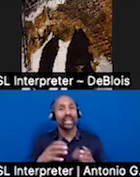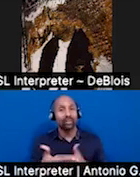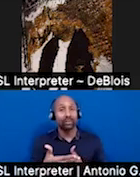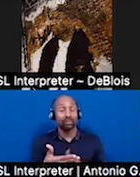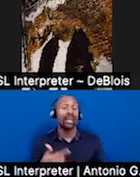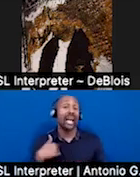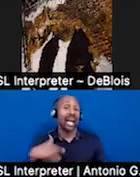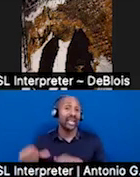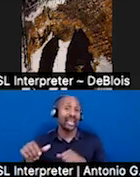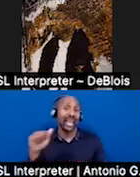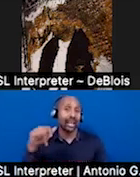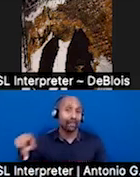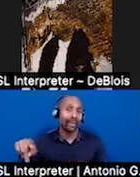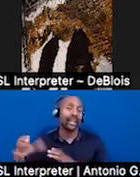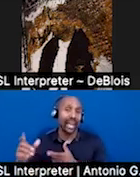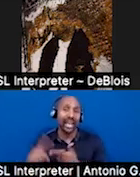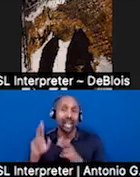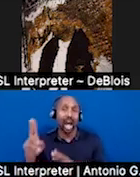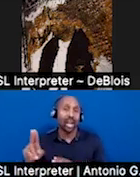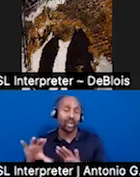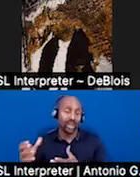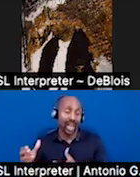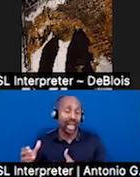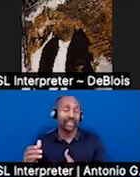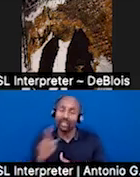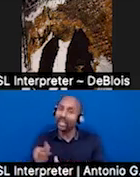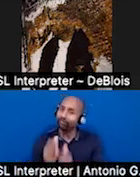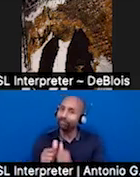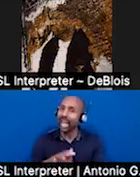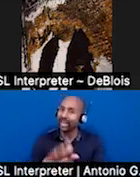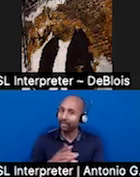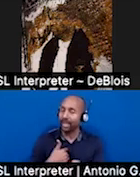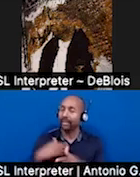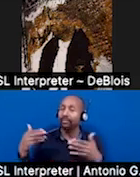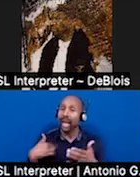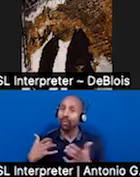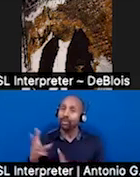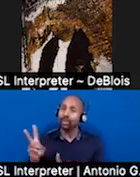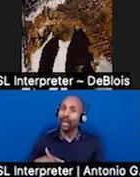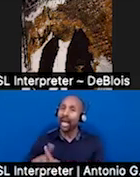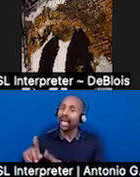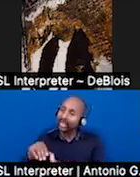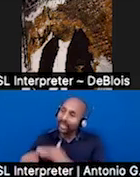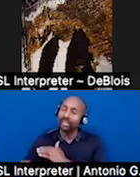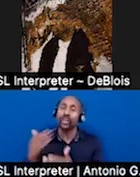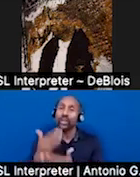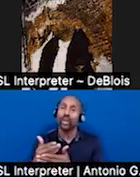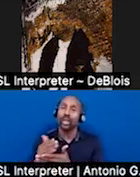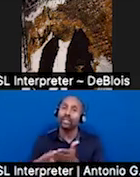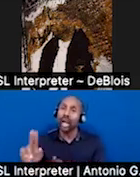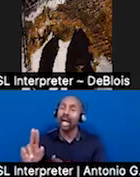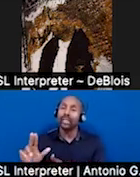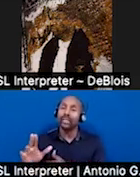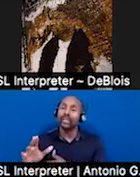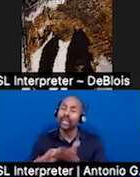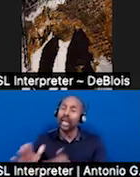honors and AP classes, and I want to, go to a good college and, continue to a very good career. So having